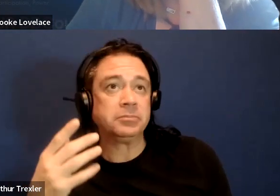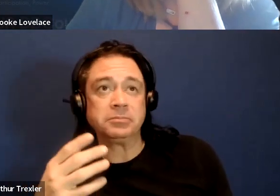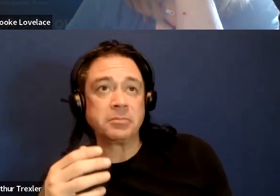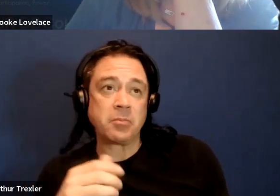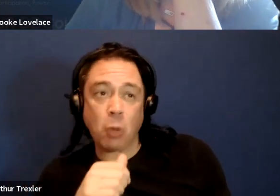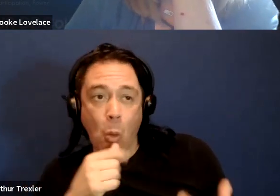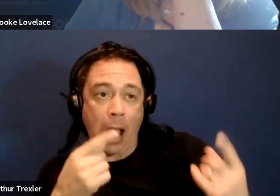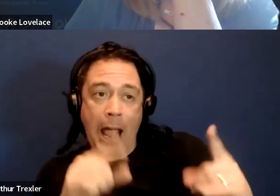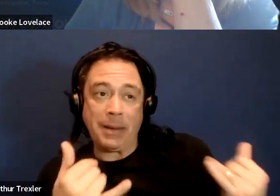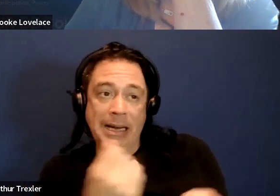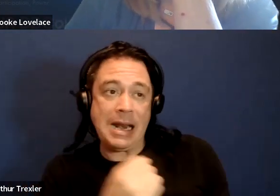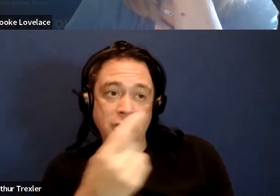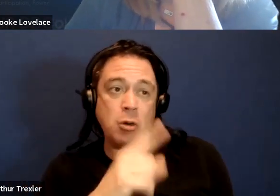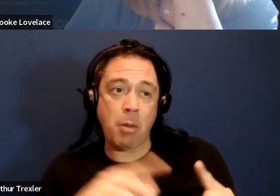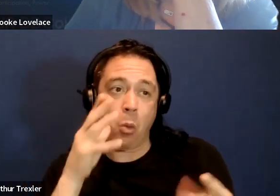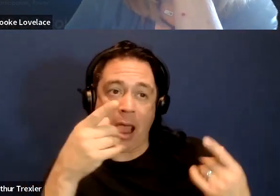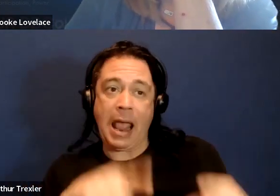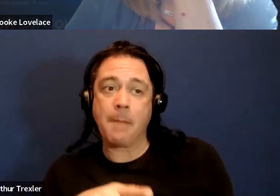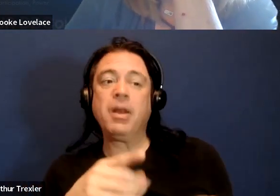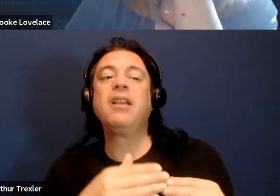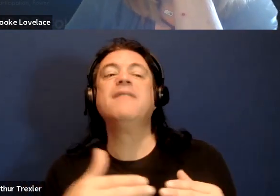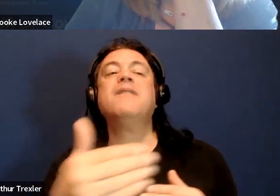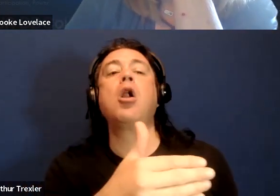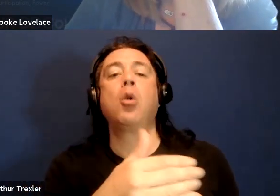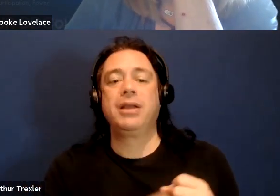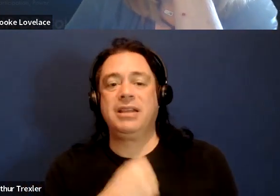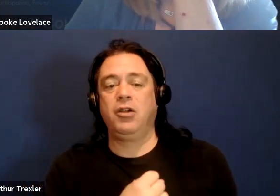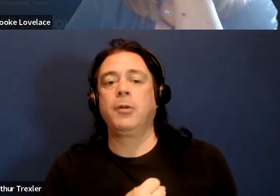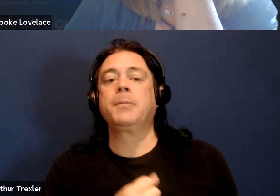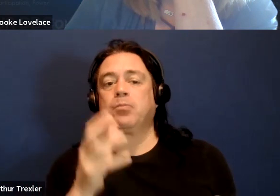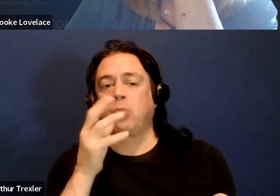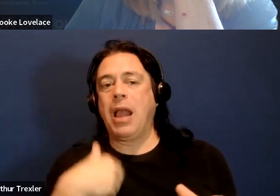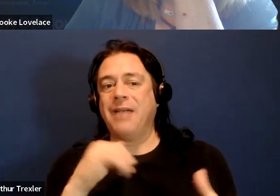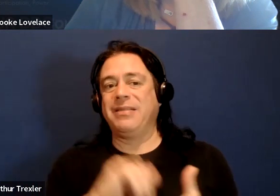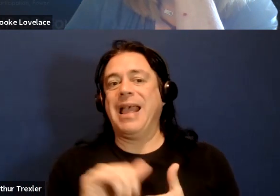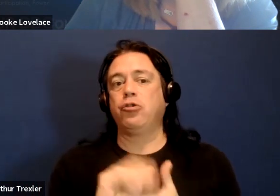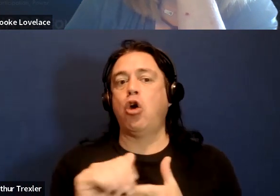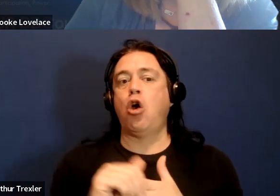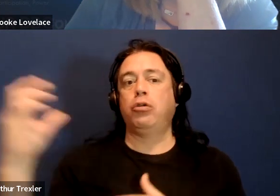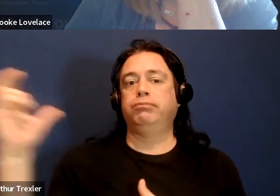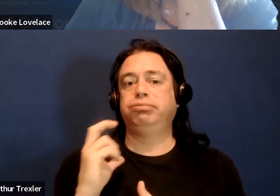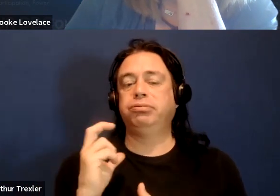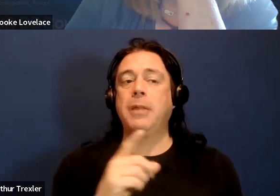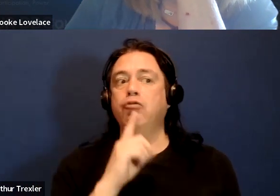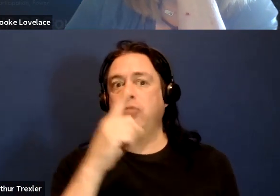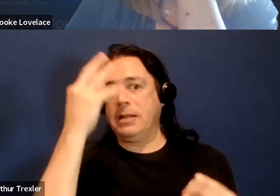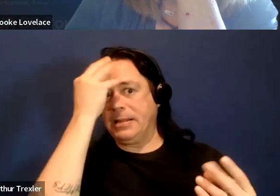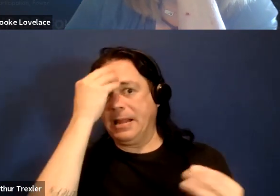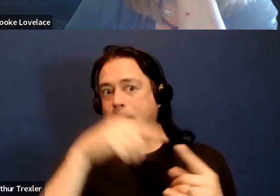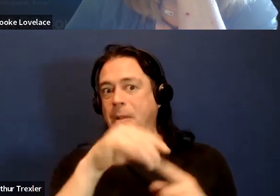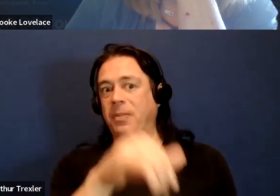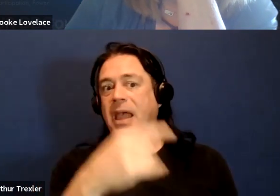happen this next year, but it'll happen the following year that they'll have those dollars. They're really thinking about that